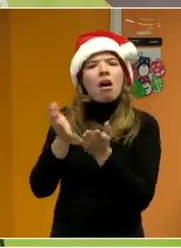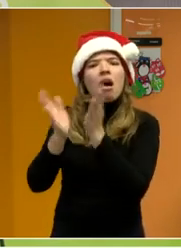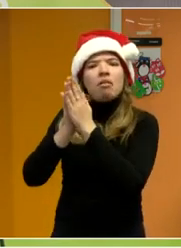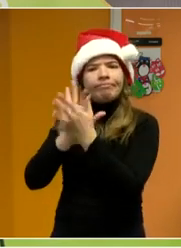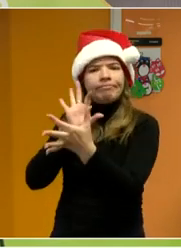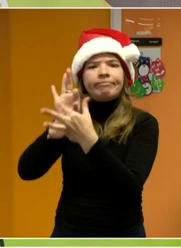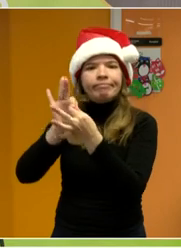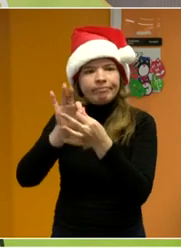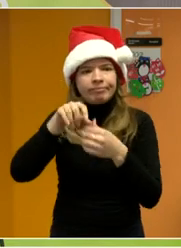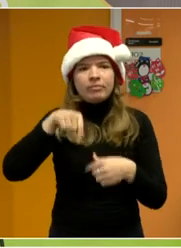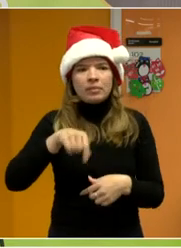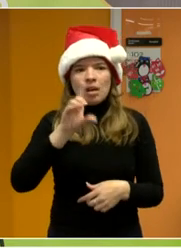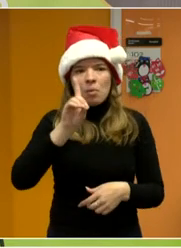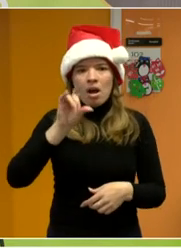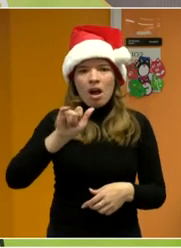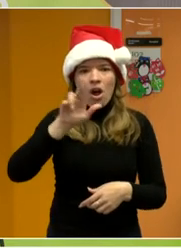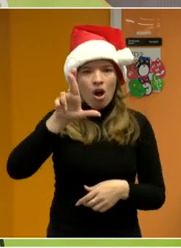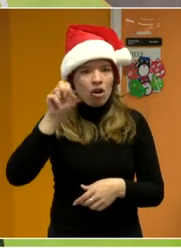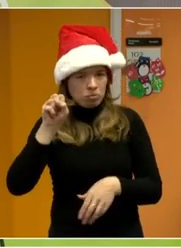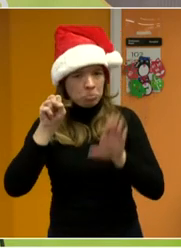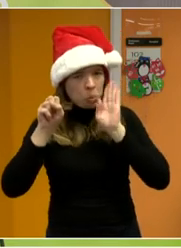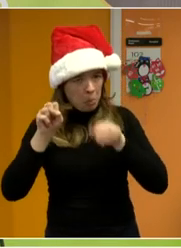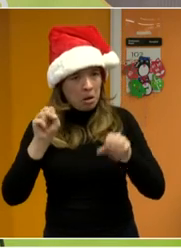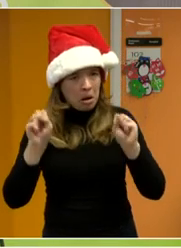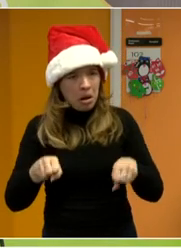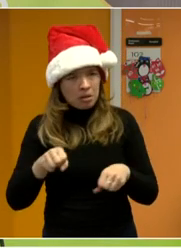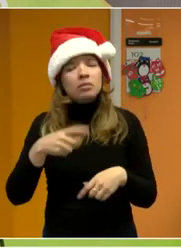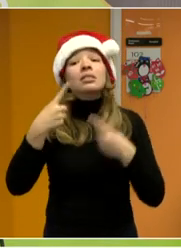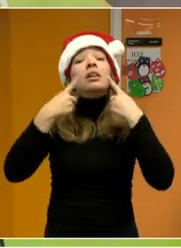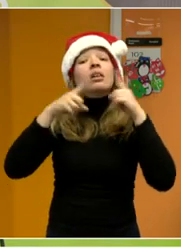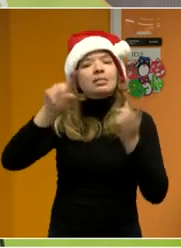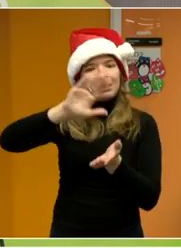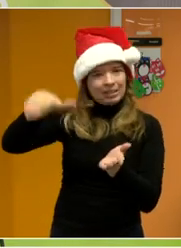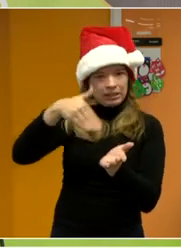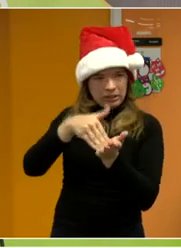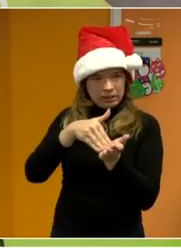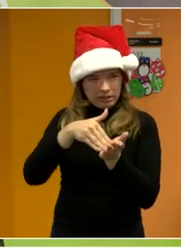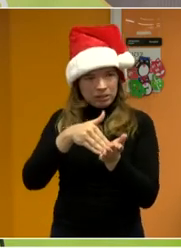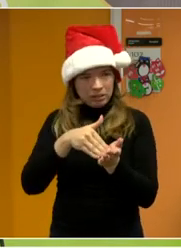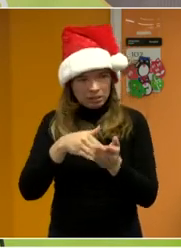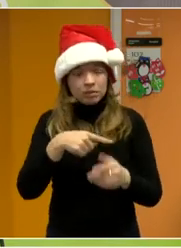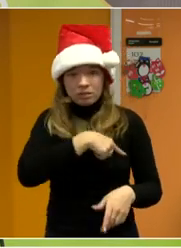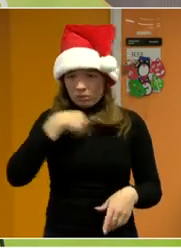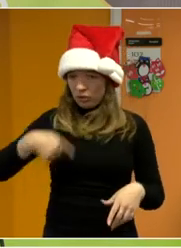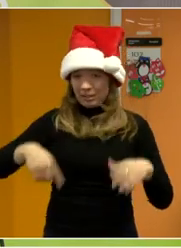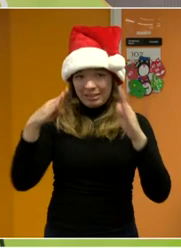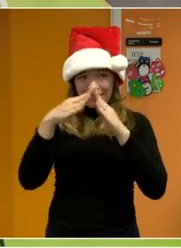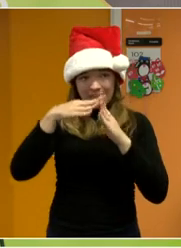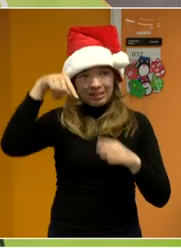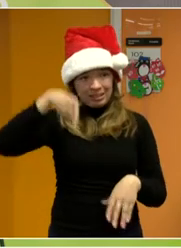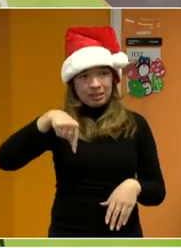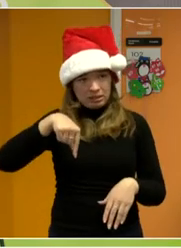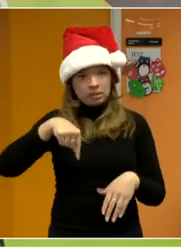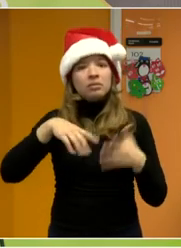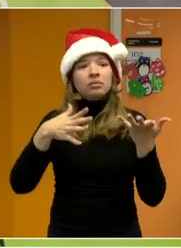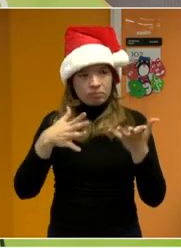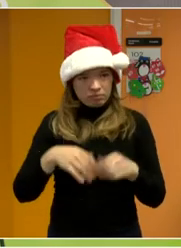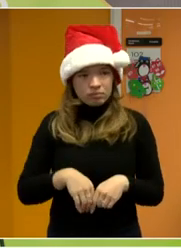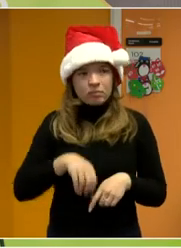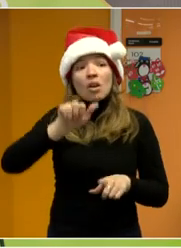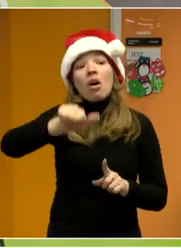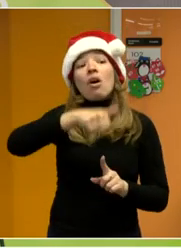We're here in Chinatown now, but also in historic Anacostia. So with